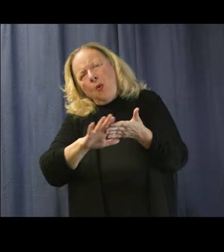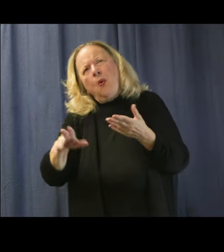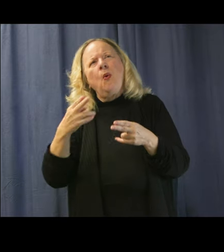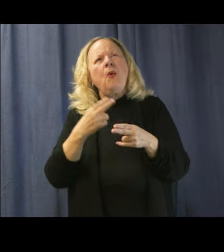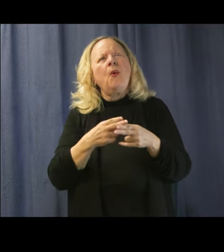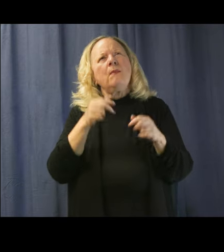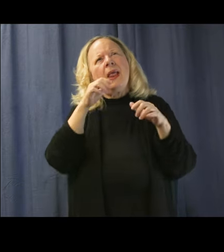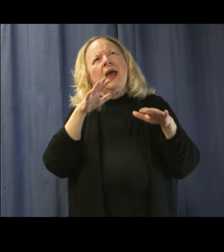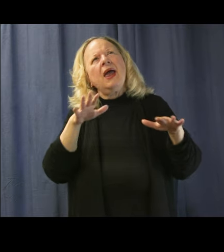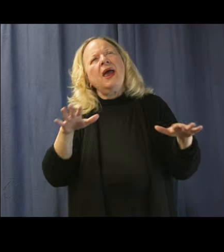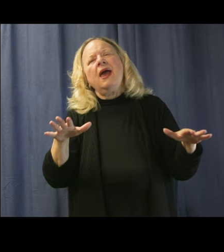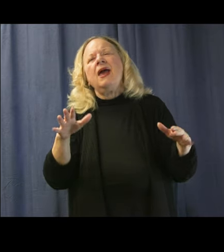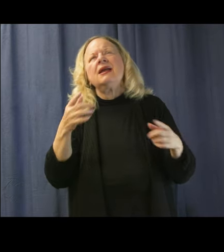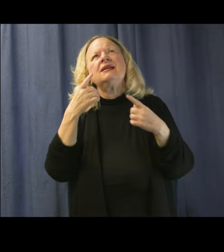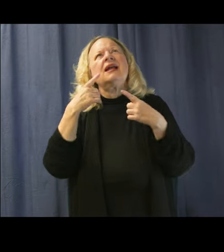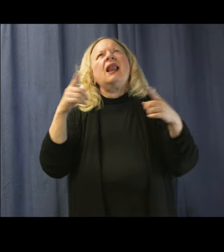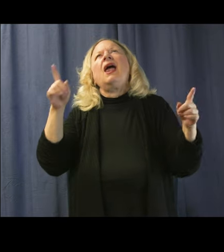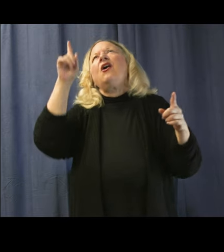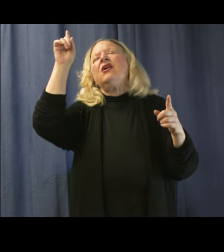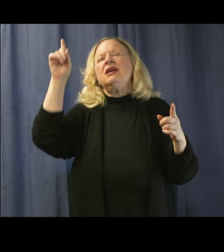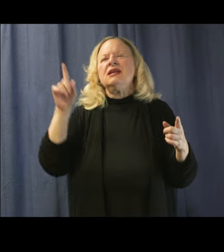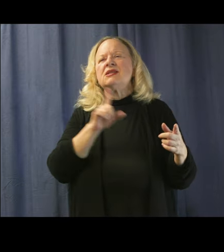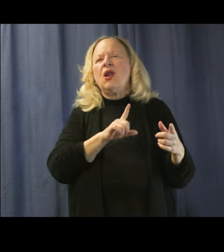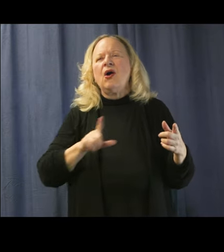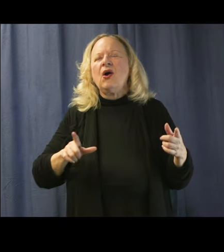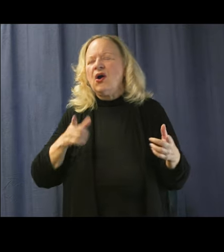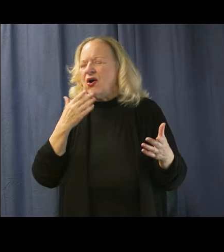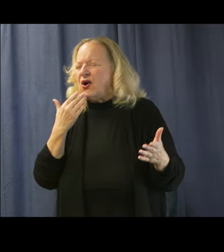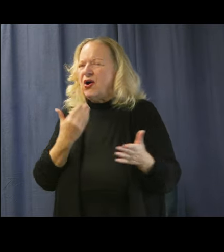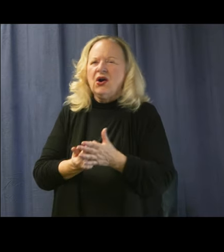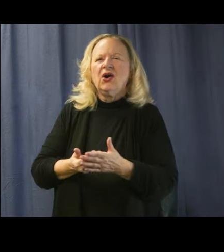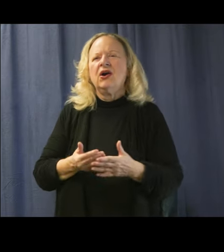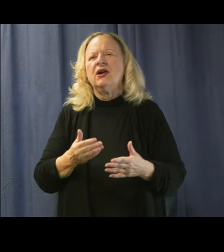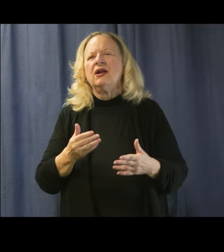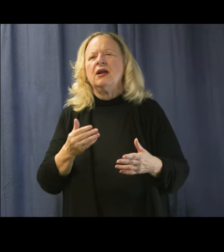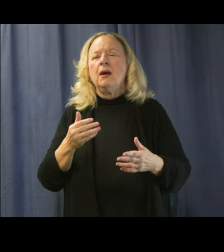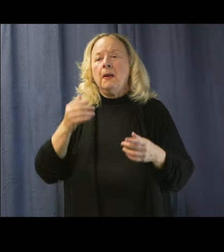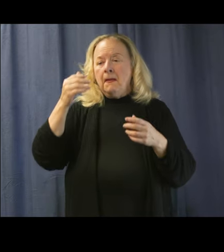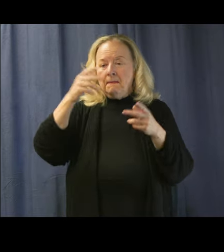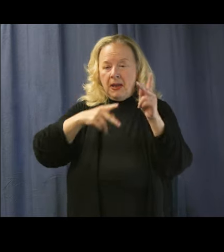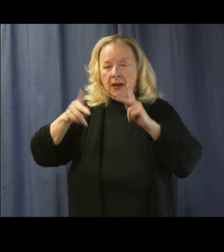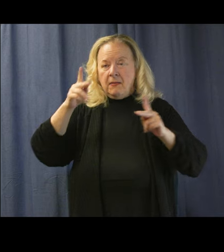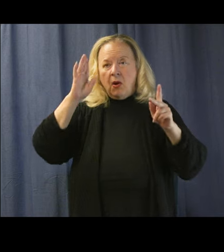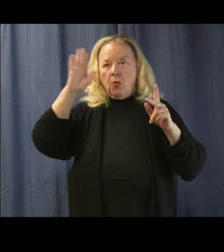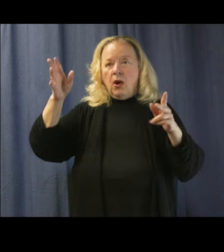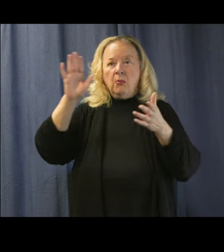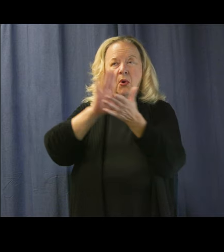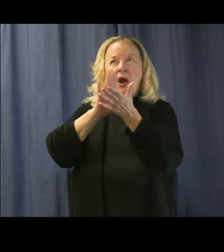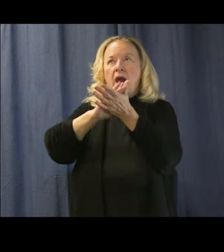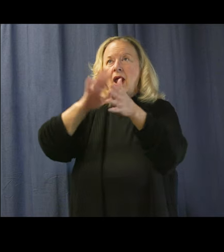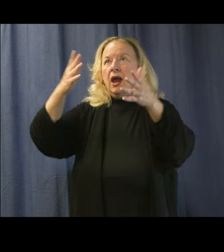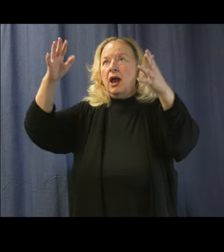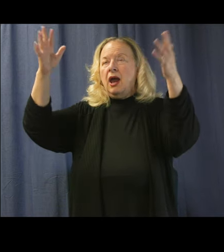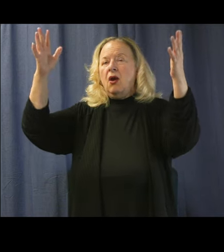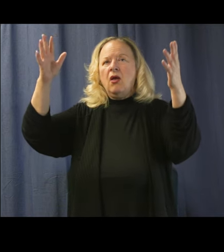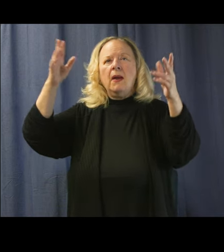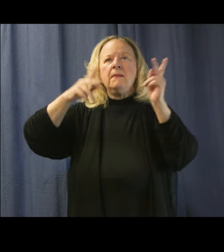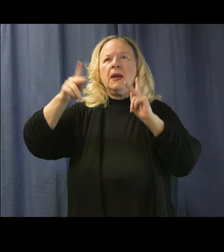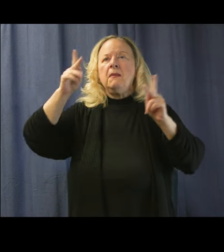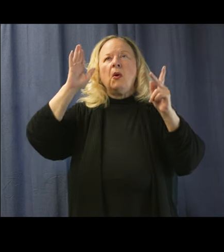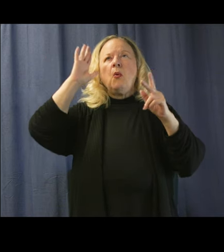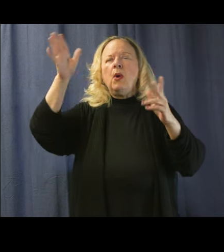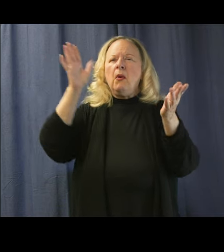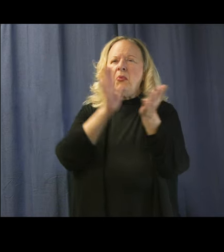name, declaring he is good. All that men, all that men would praise him.